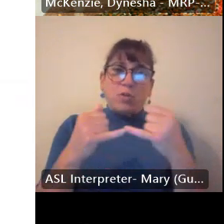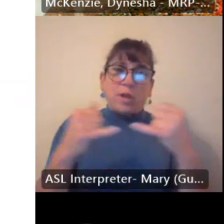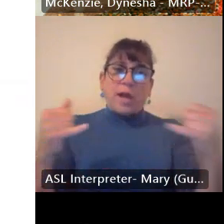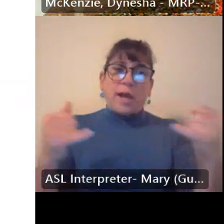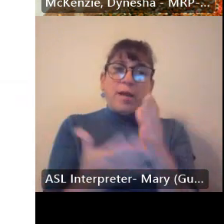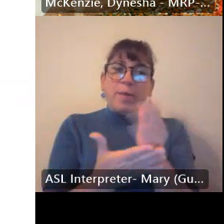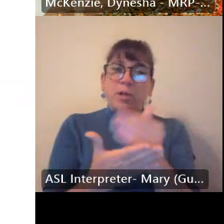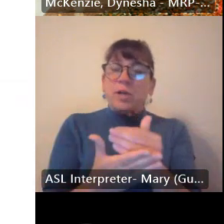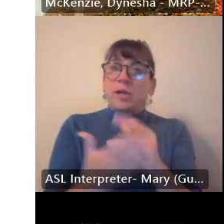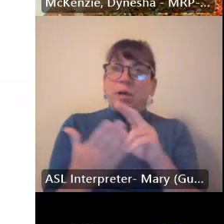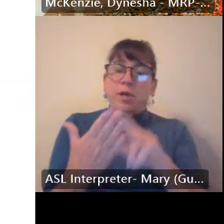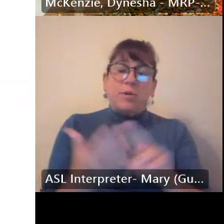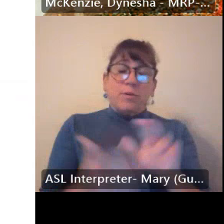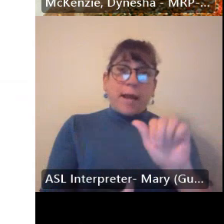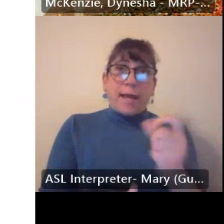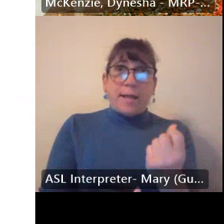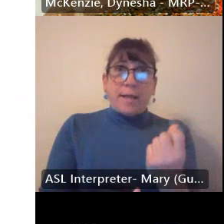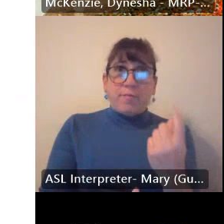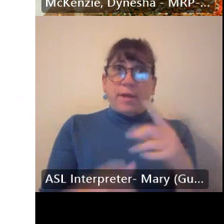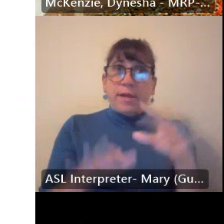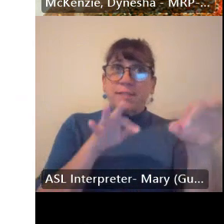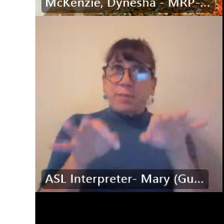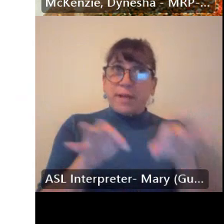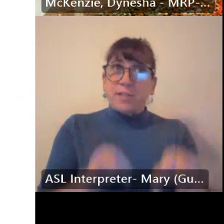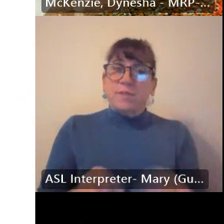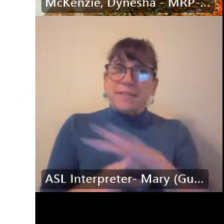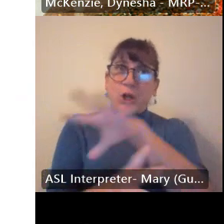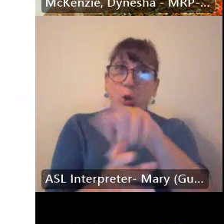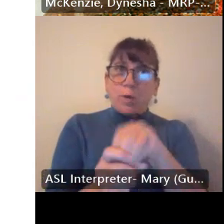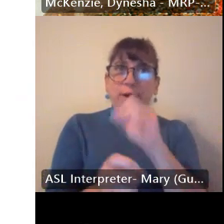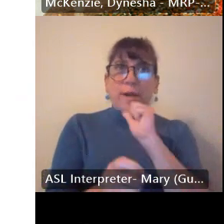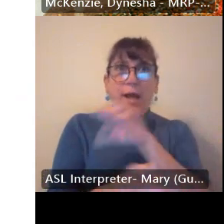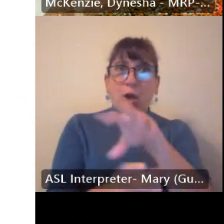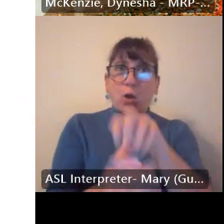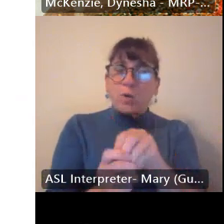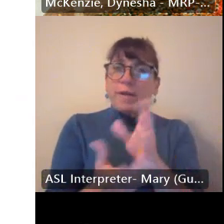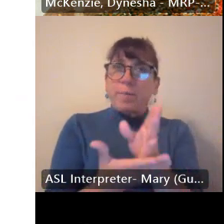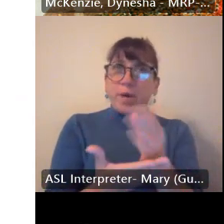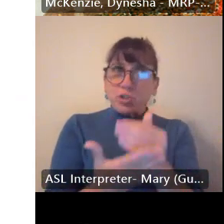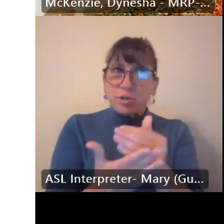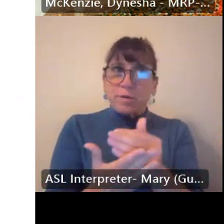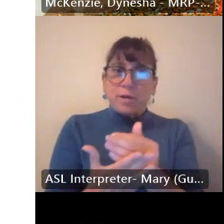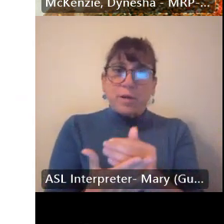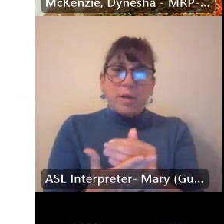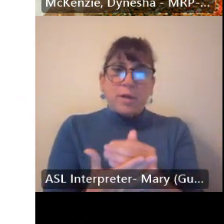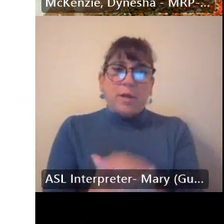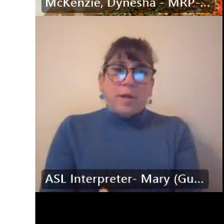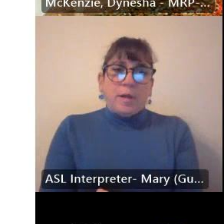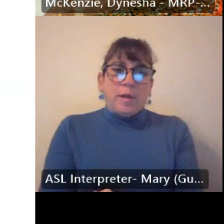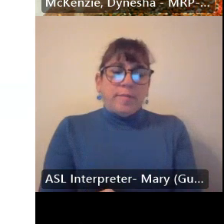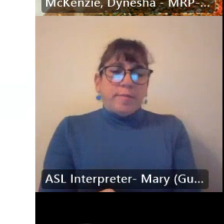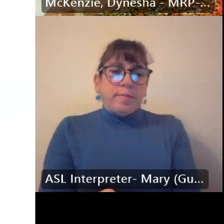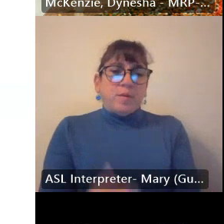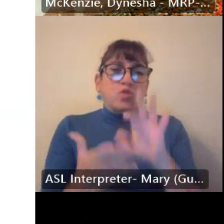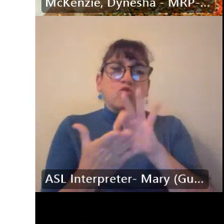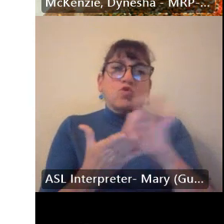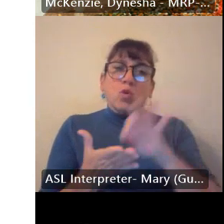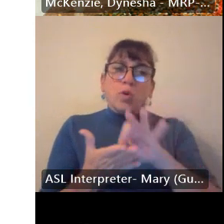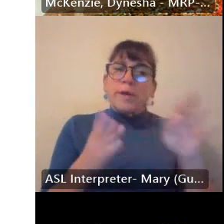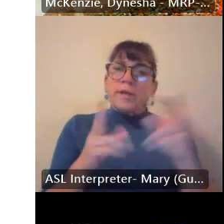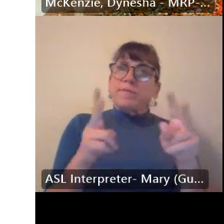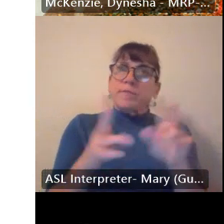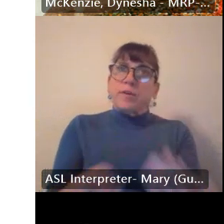A11. It talks about, again, what's included and not included in the budget, and scoring legislation. Again, scoring is very